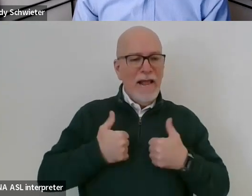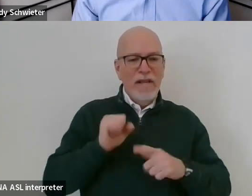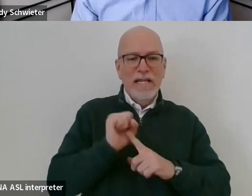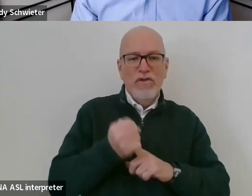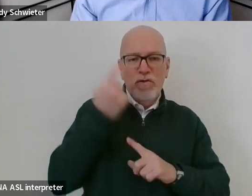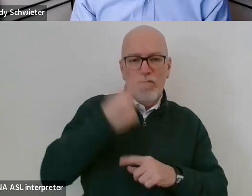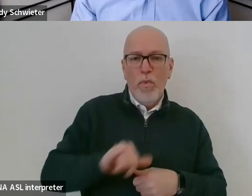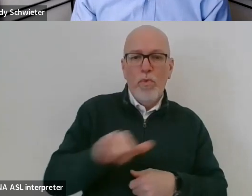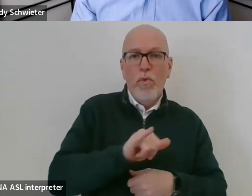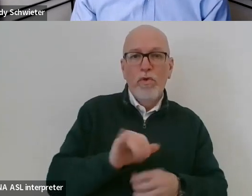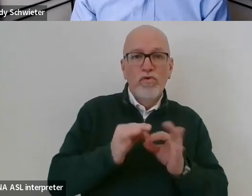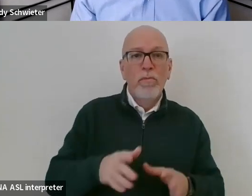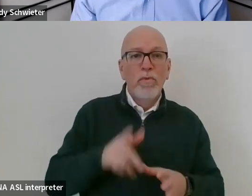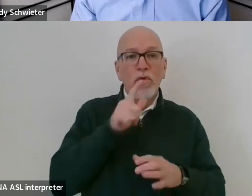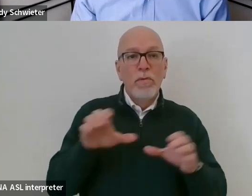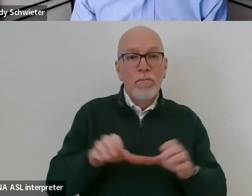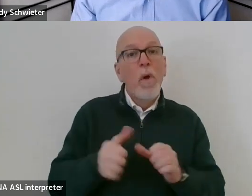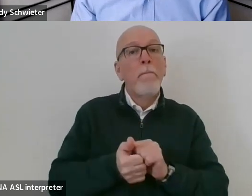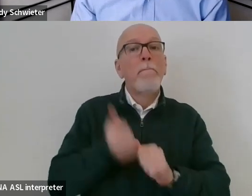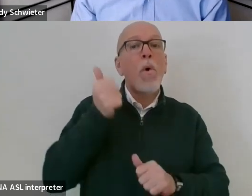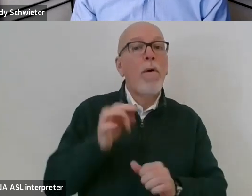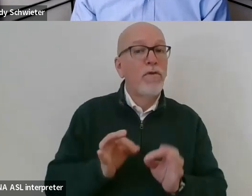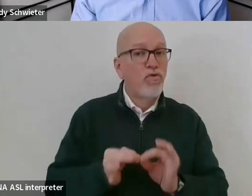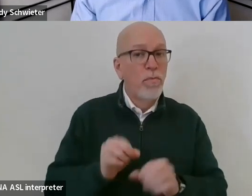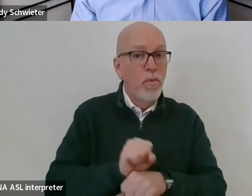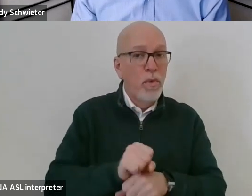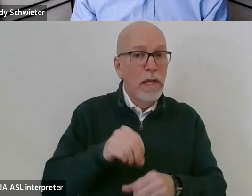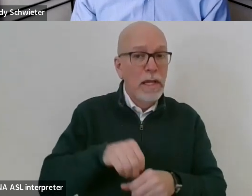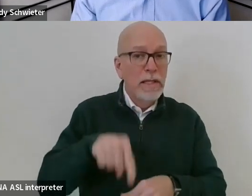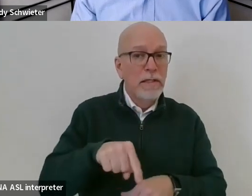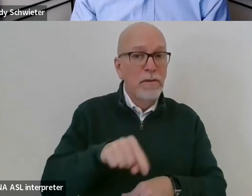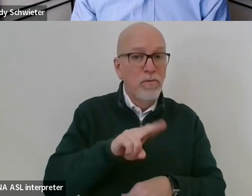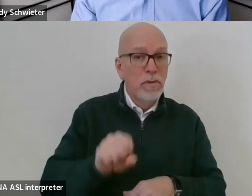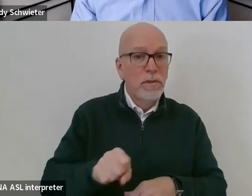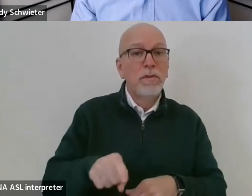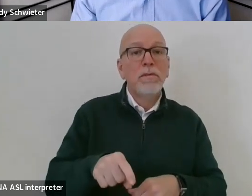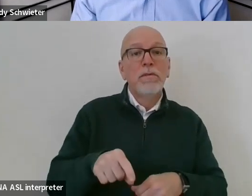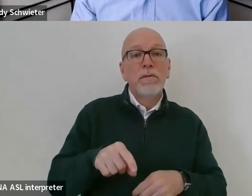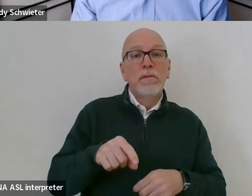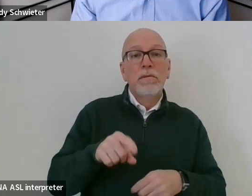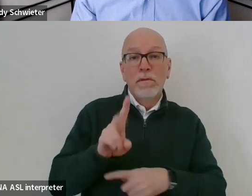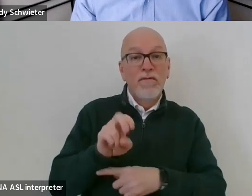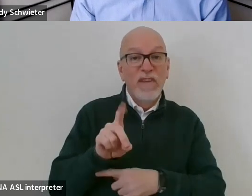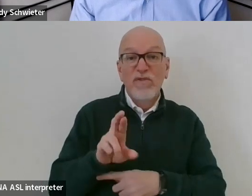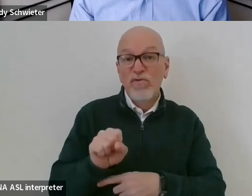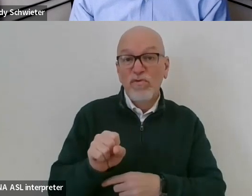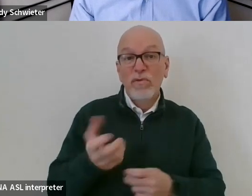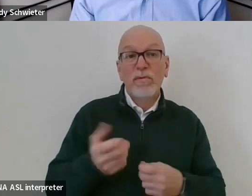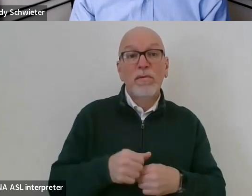those interpreters that perform most of the interpretation work in this country, which are the vendors,